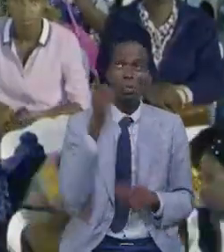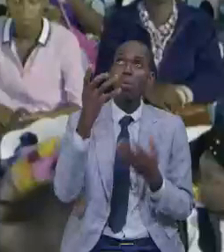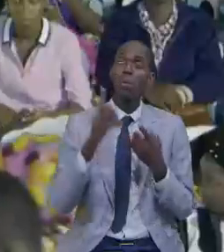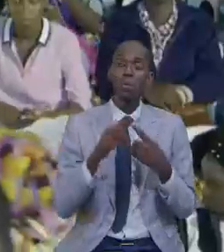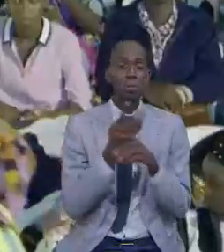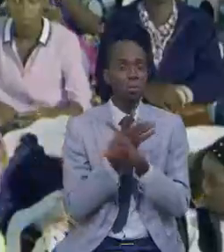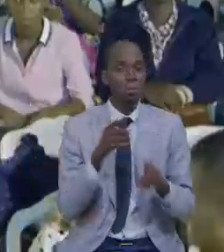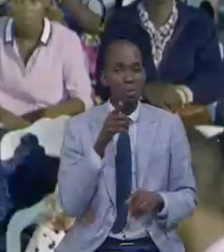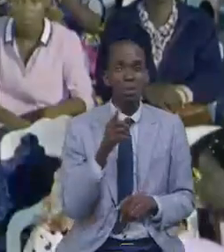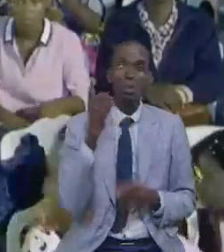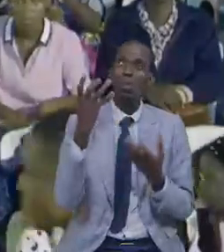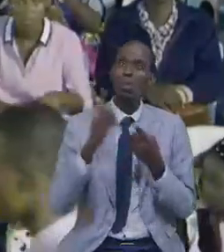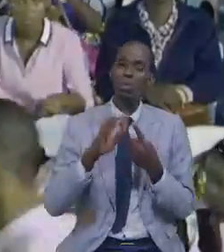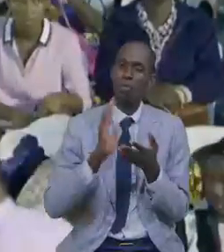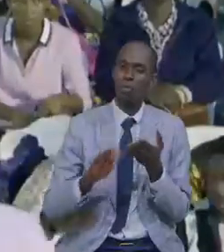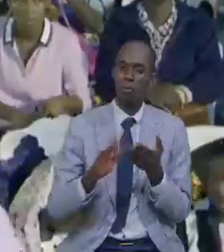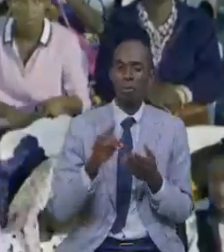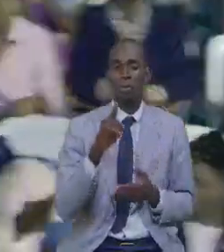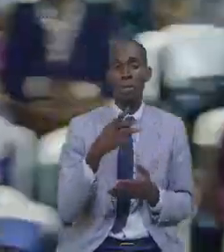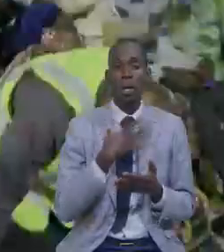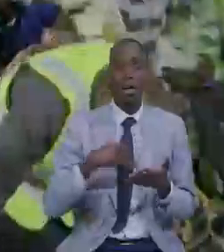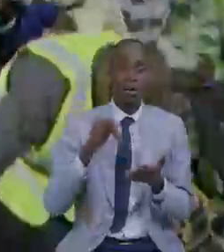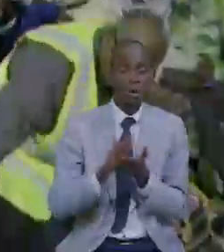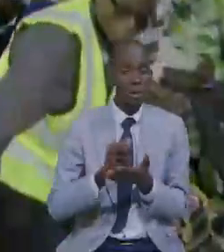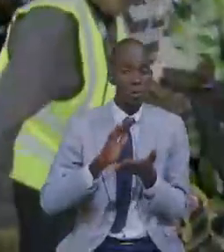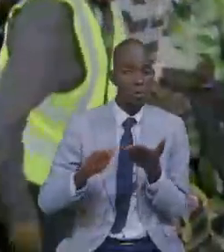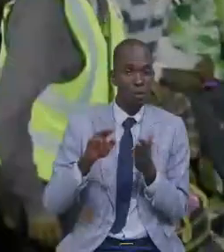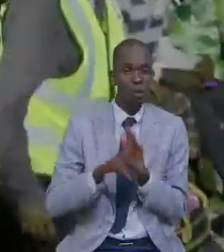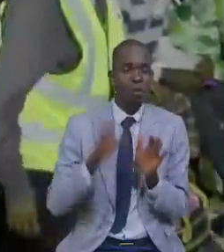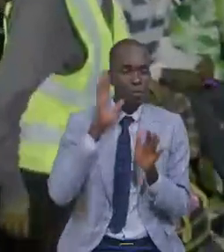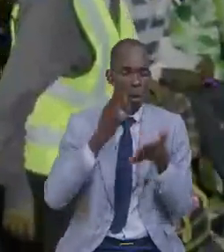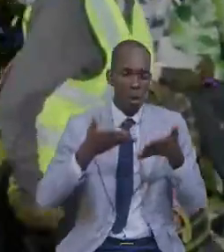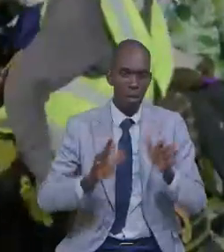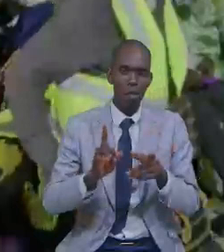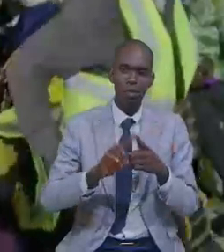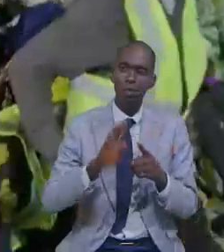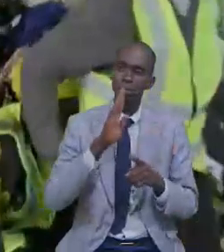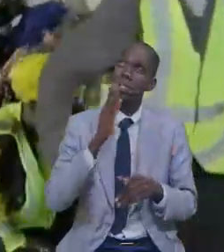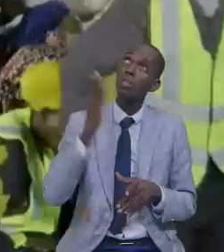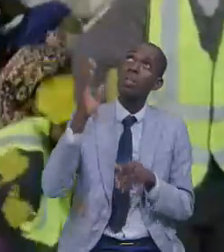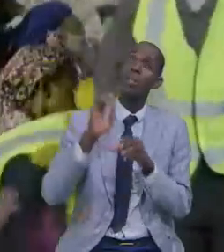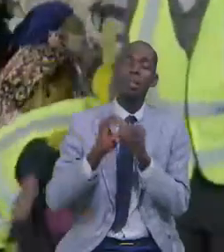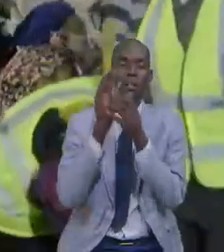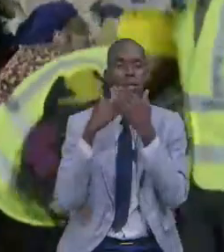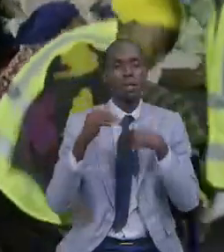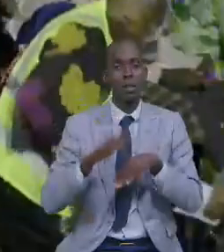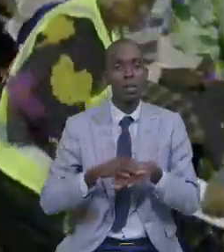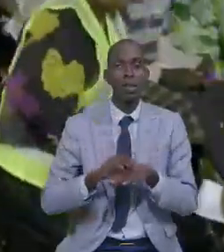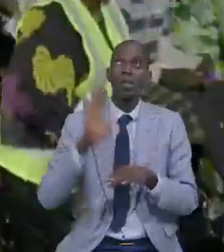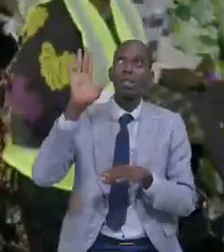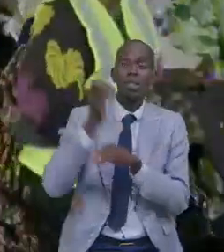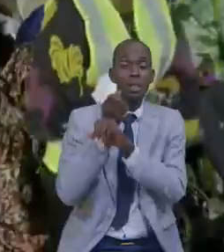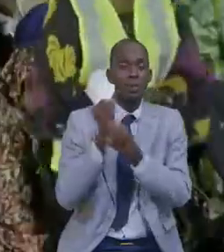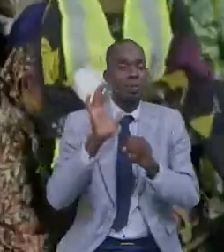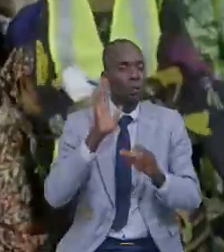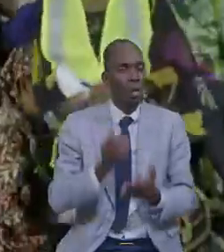forgive you. And that forgiveness will give you a place in heaven. That salvation will give you a place in heaven. Raise